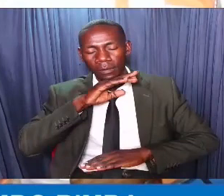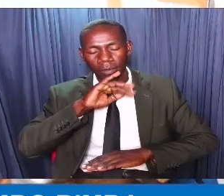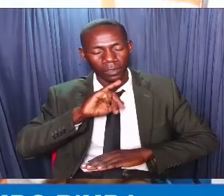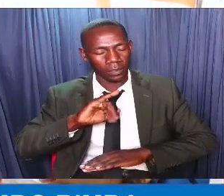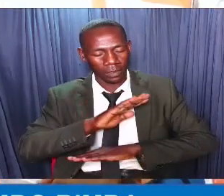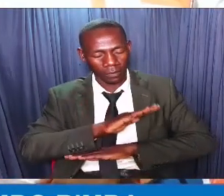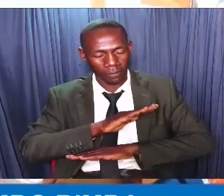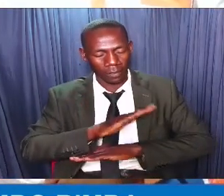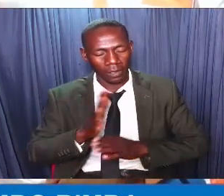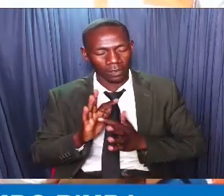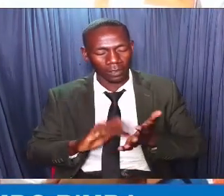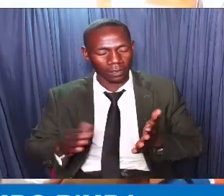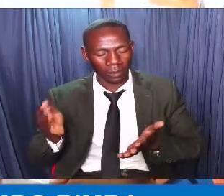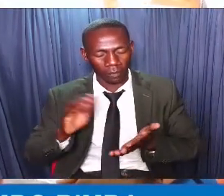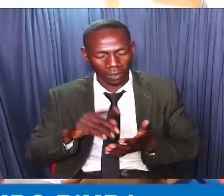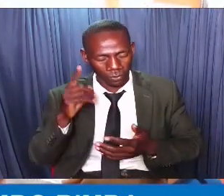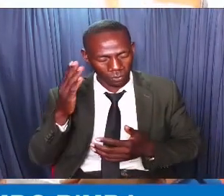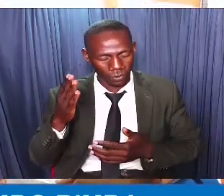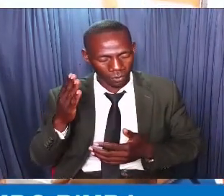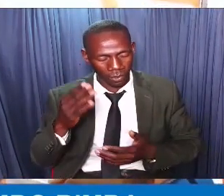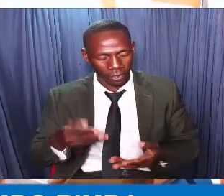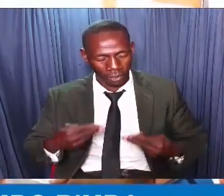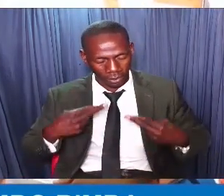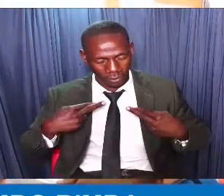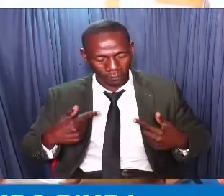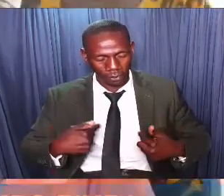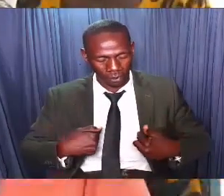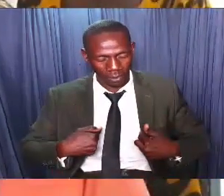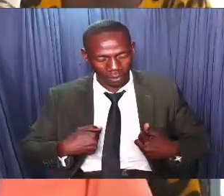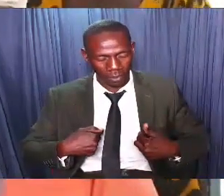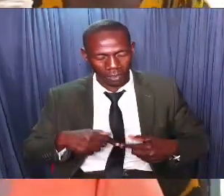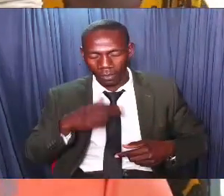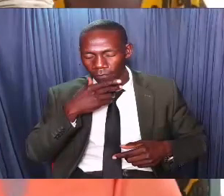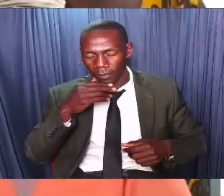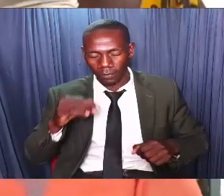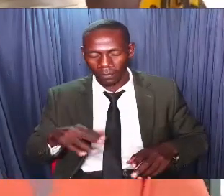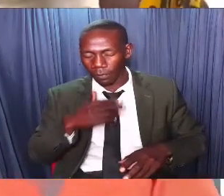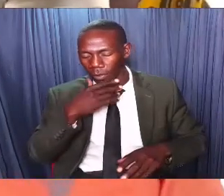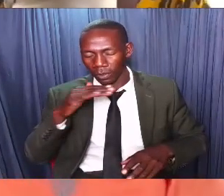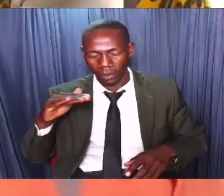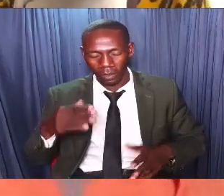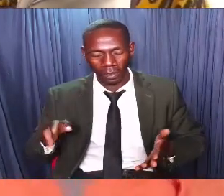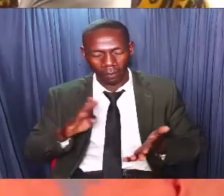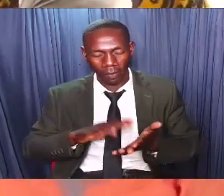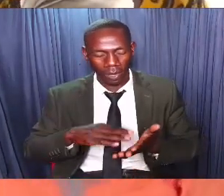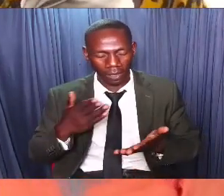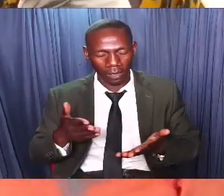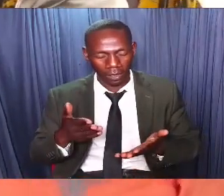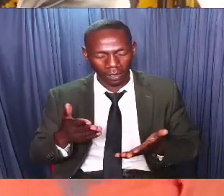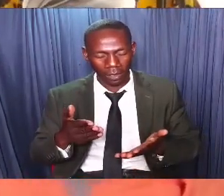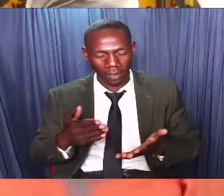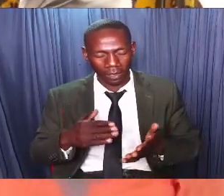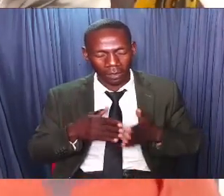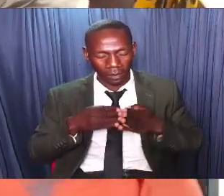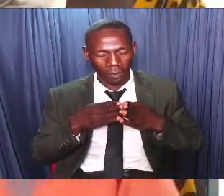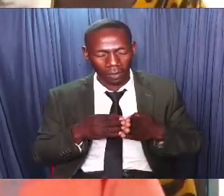thoughts are evil. Yes, enough. Jesus returned unto you. You receive kama mwana mpotevu, like the prodigal son. I will return back. Mpango ya